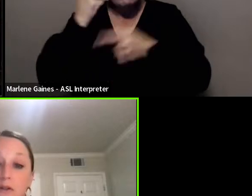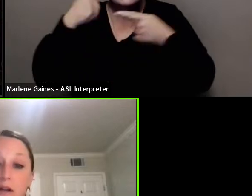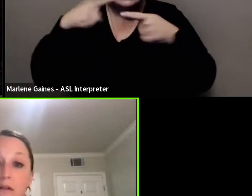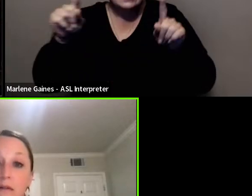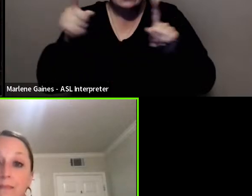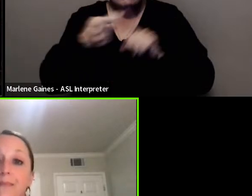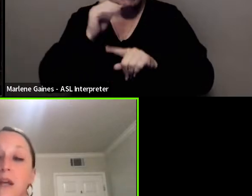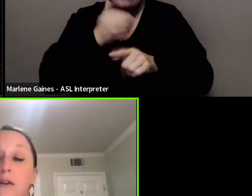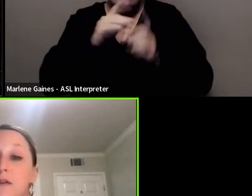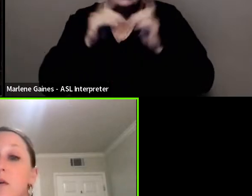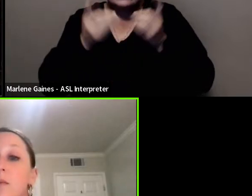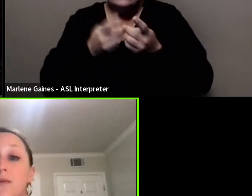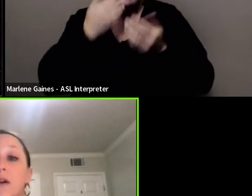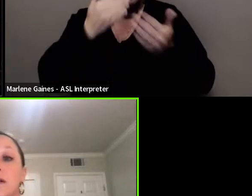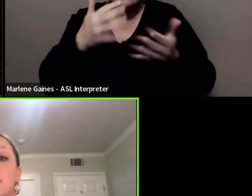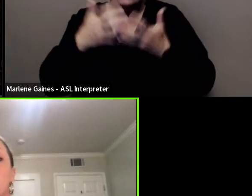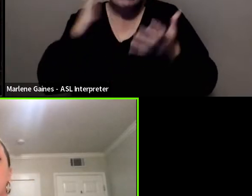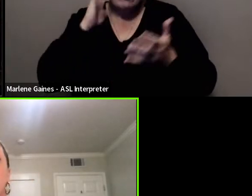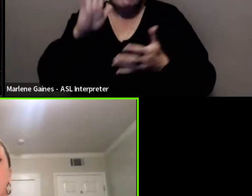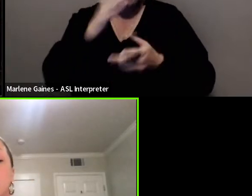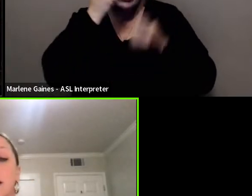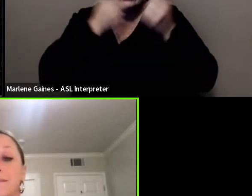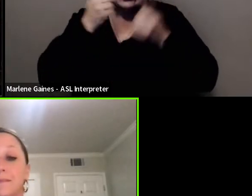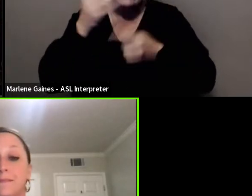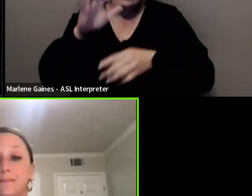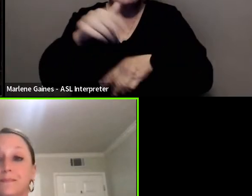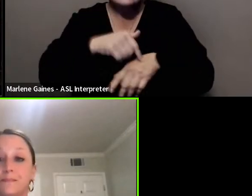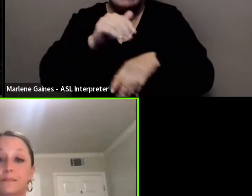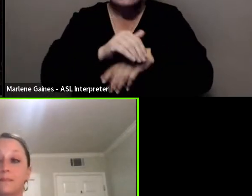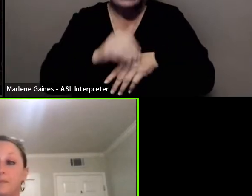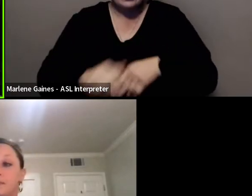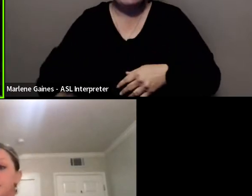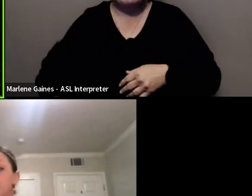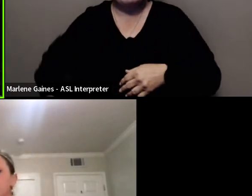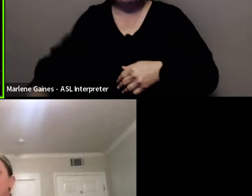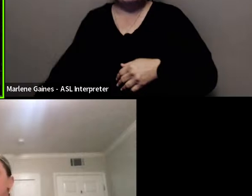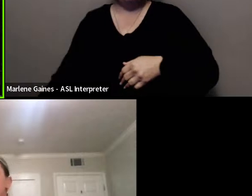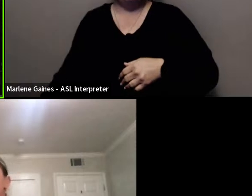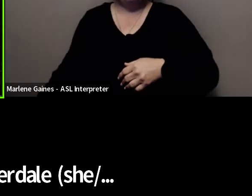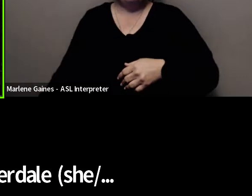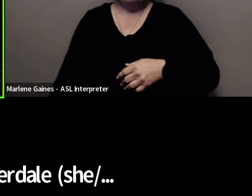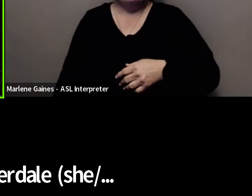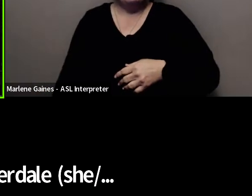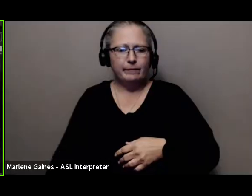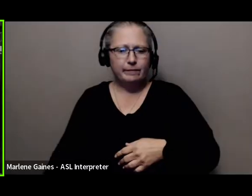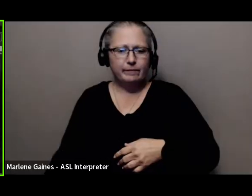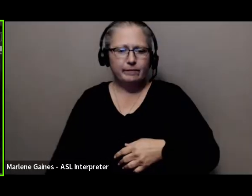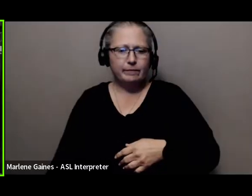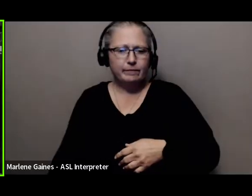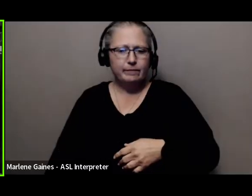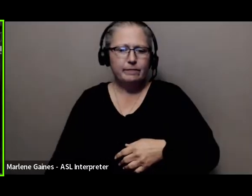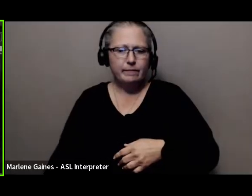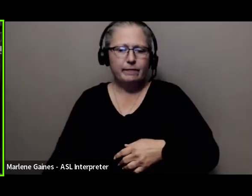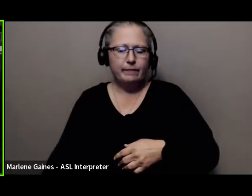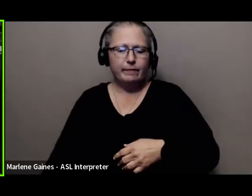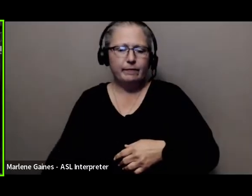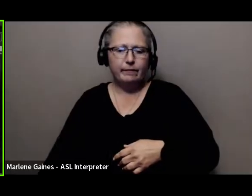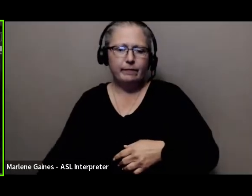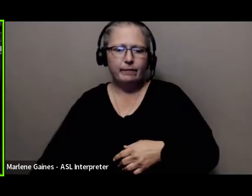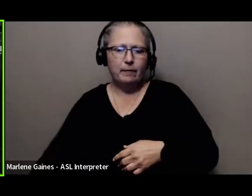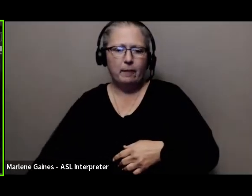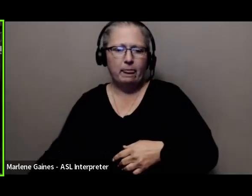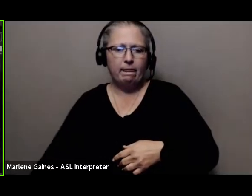by our district. Thank you so much for your consideration and time tonight. Thank you very much. Going on to report